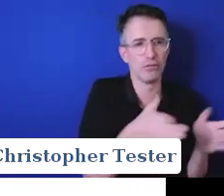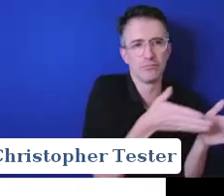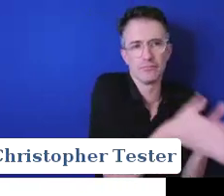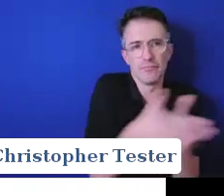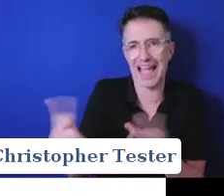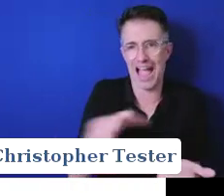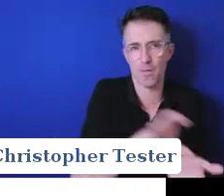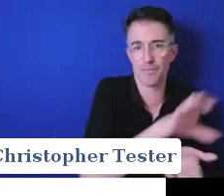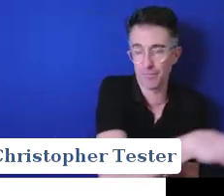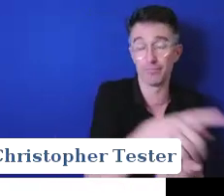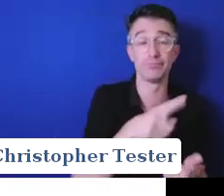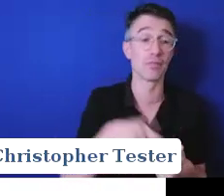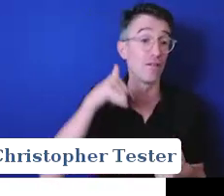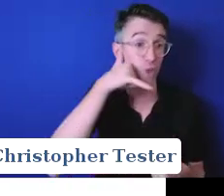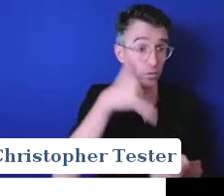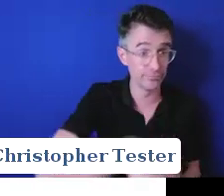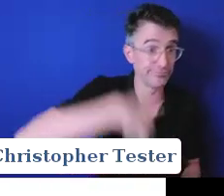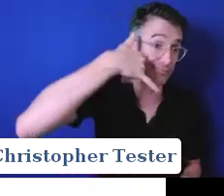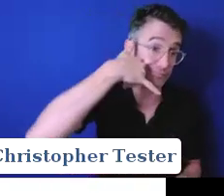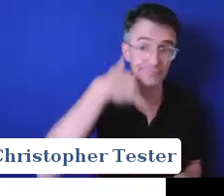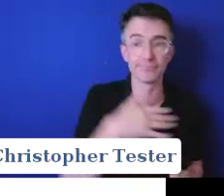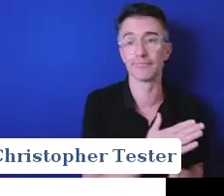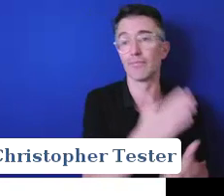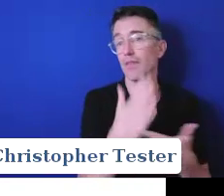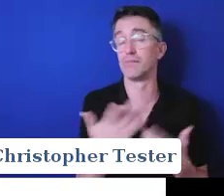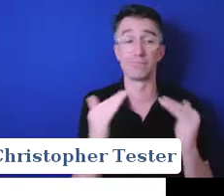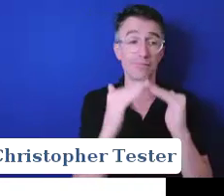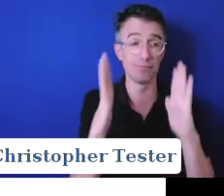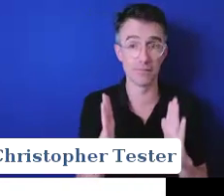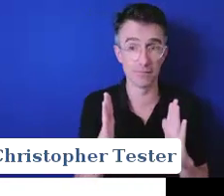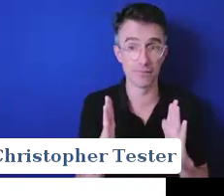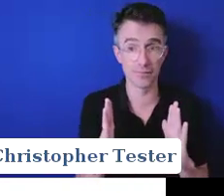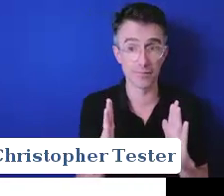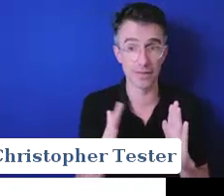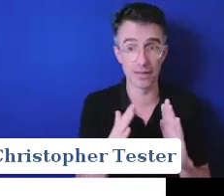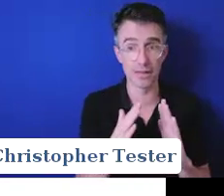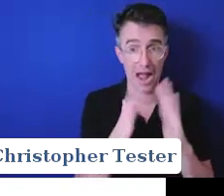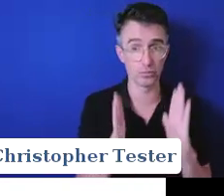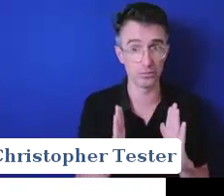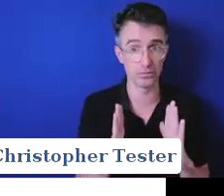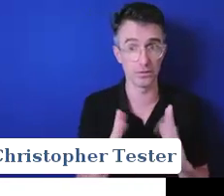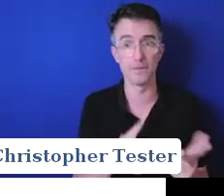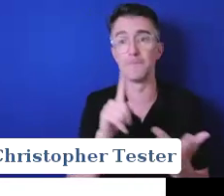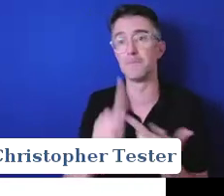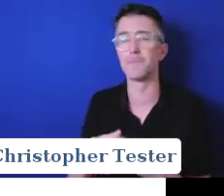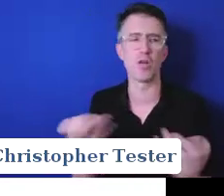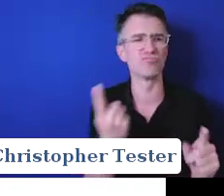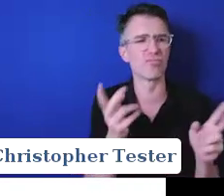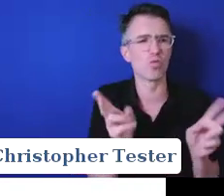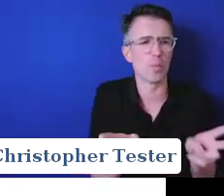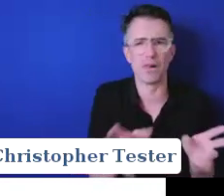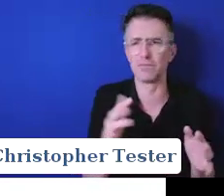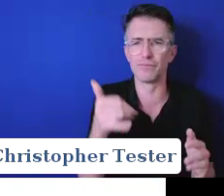committee, town committee, and it allows real-time monitoring of